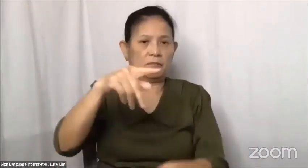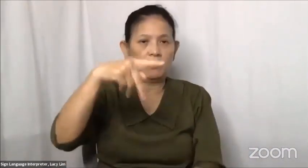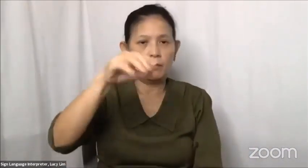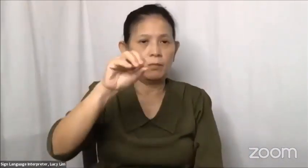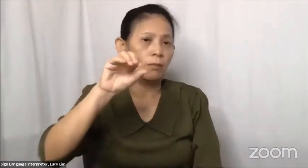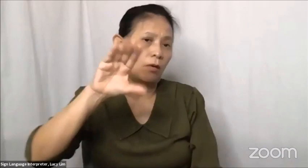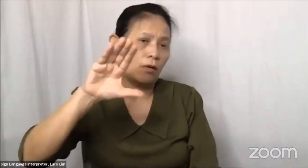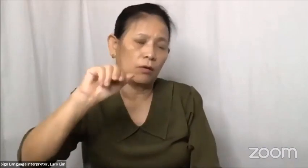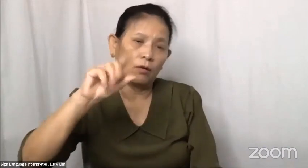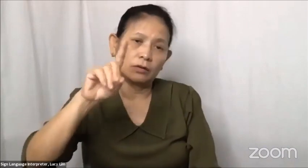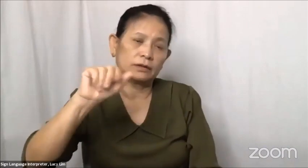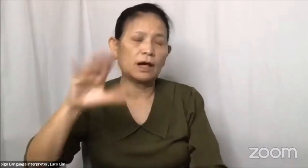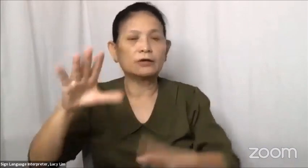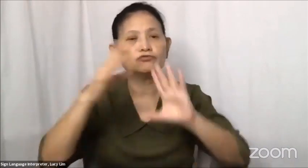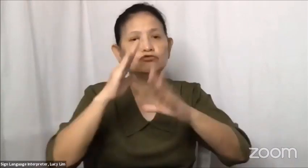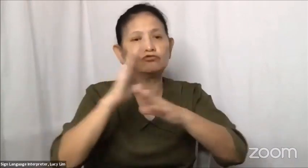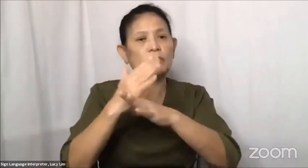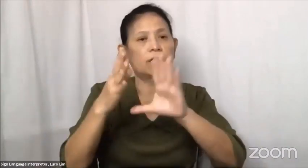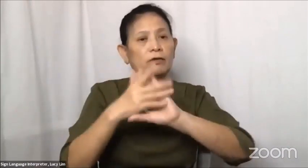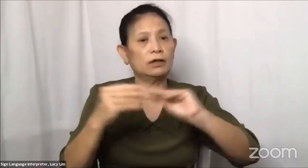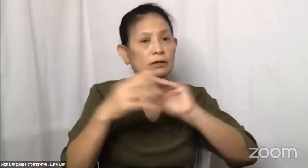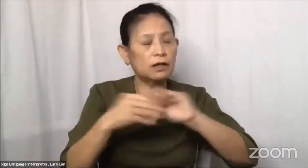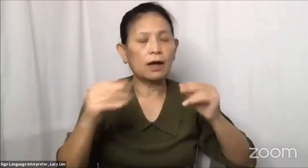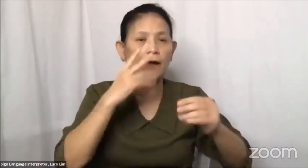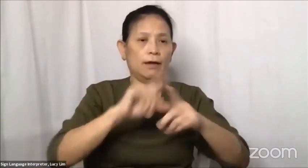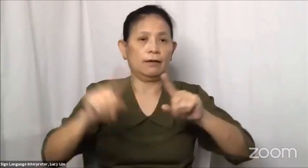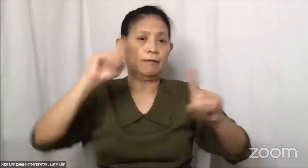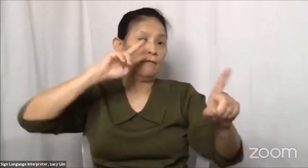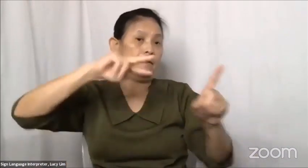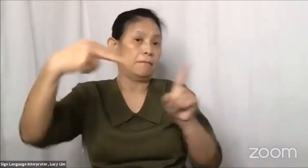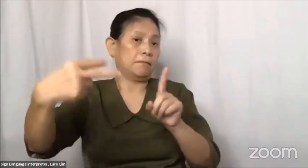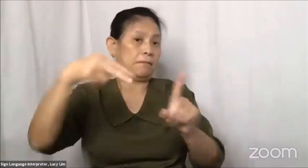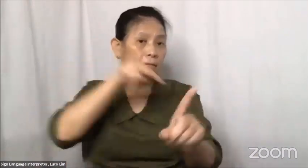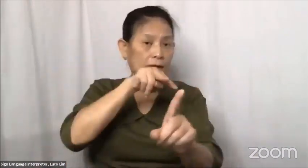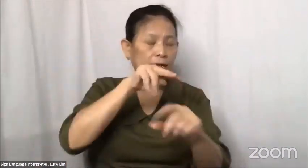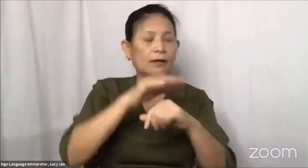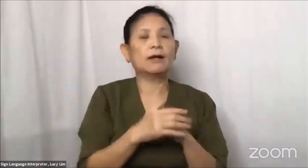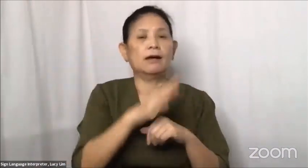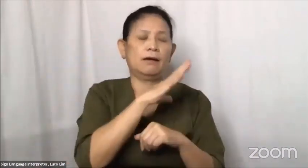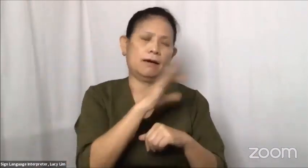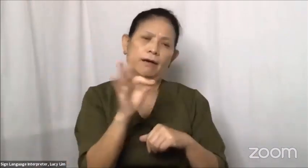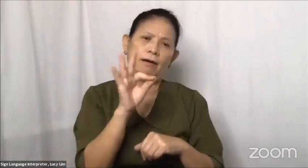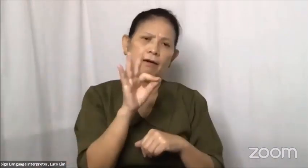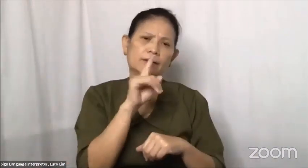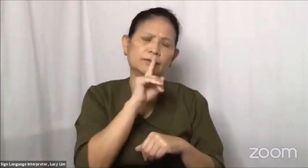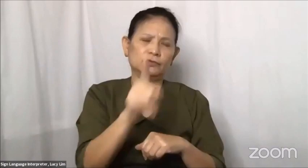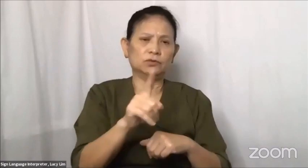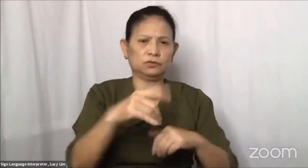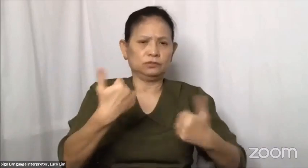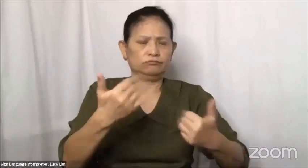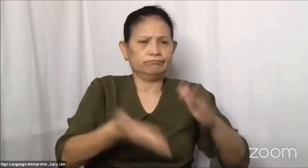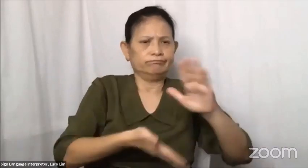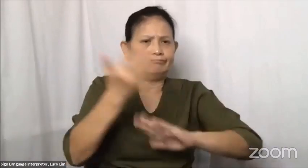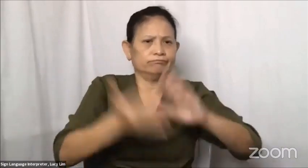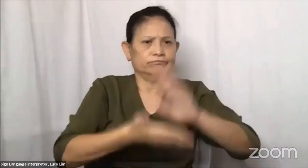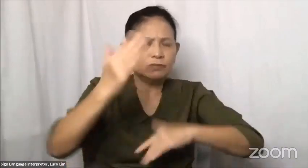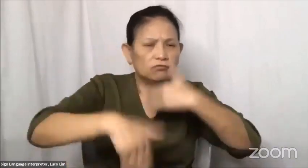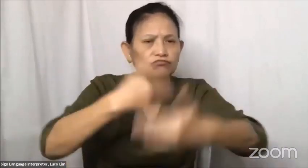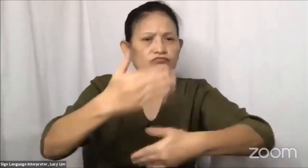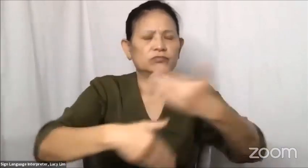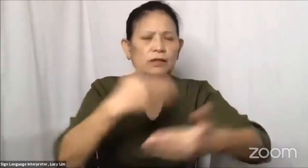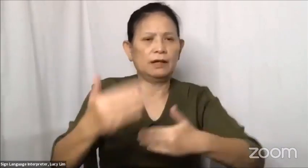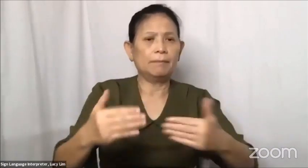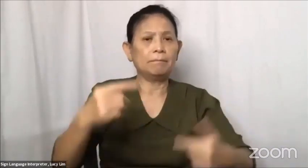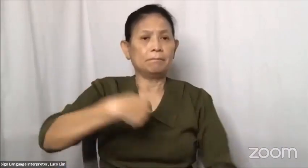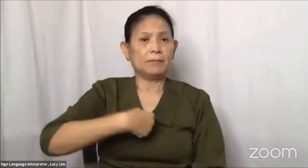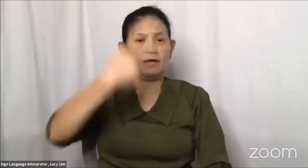positive stories and perspective. And this way we are running this Me for